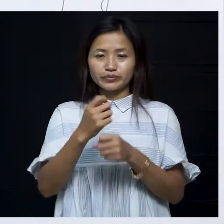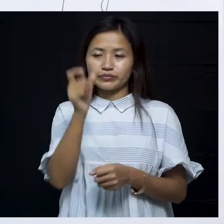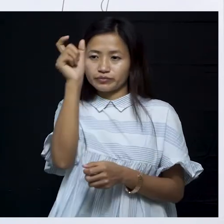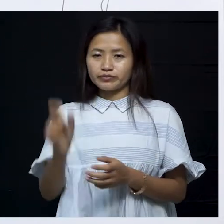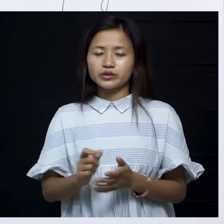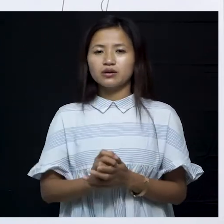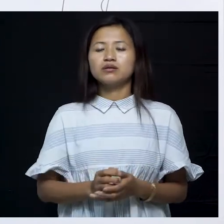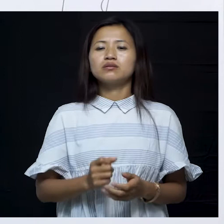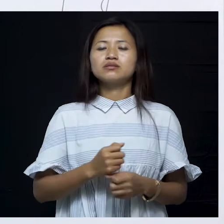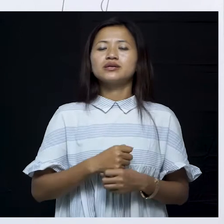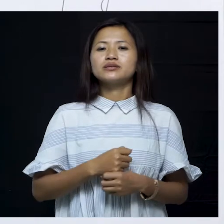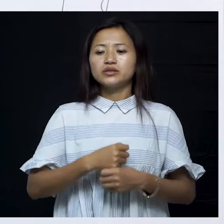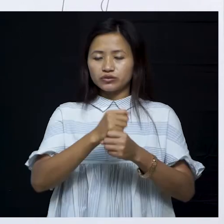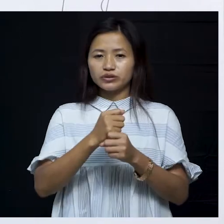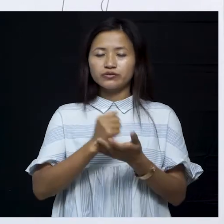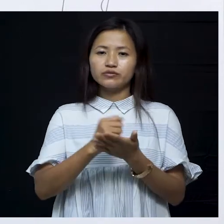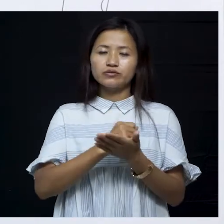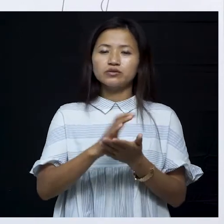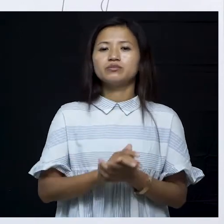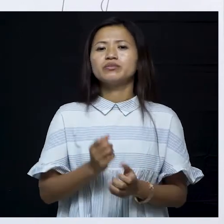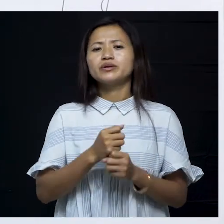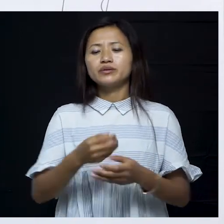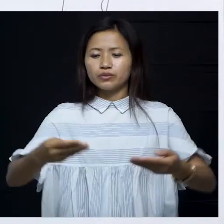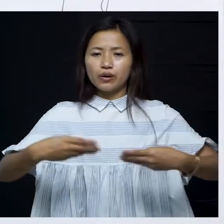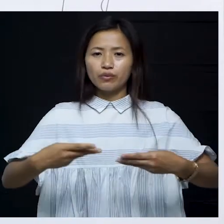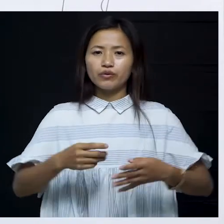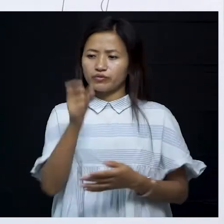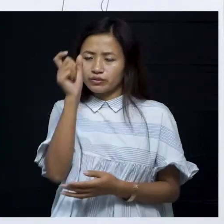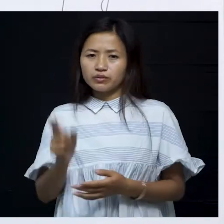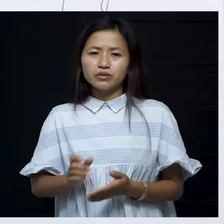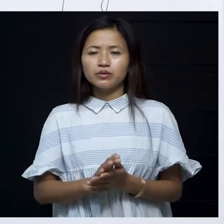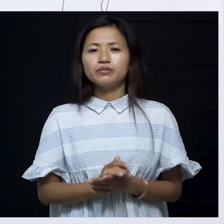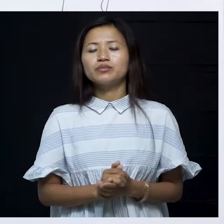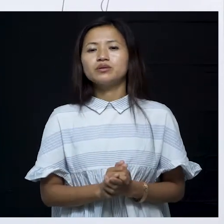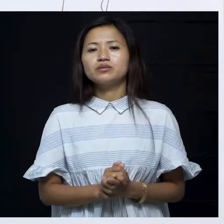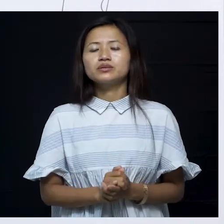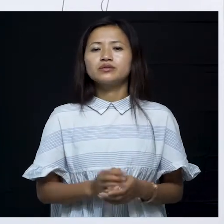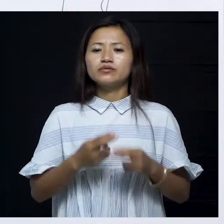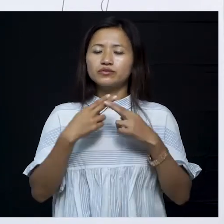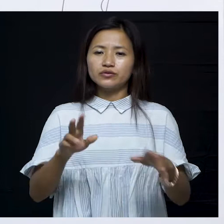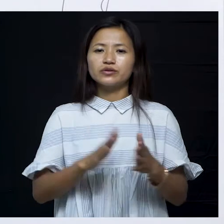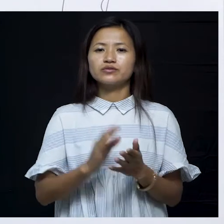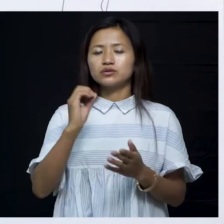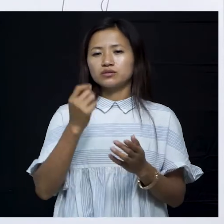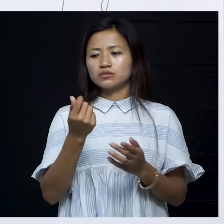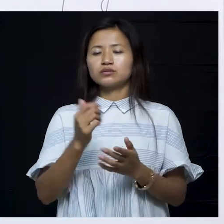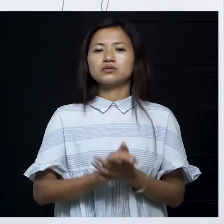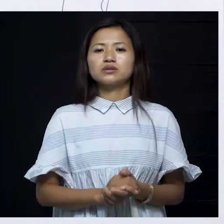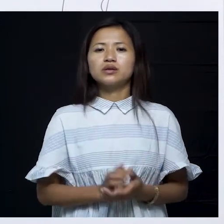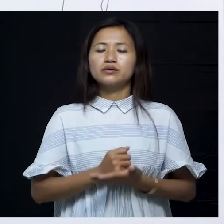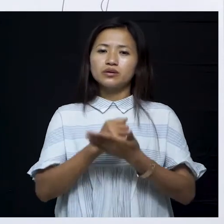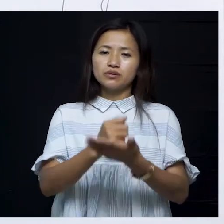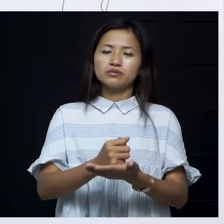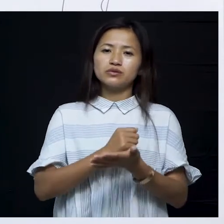making baskets, or training for making, for weaving, all these trainings are given free of cost. And with the help